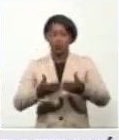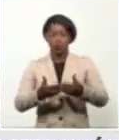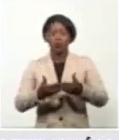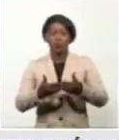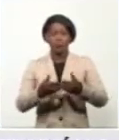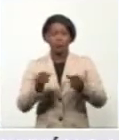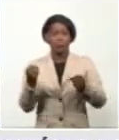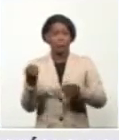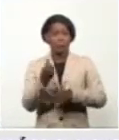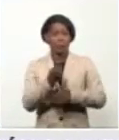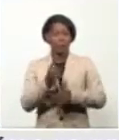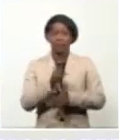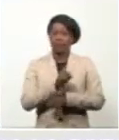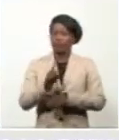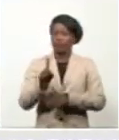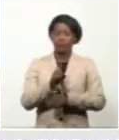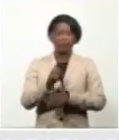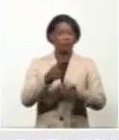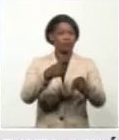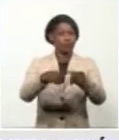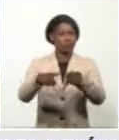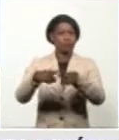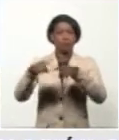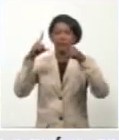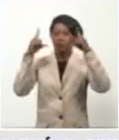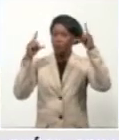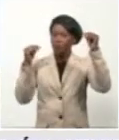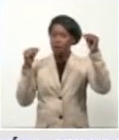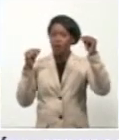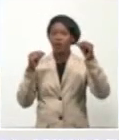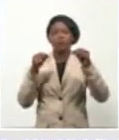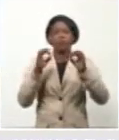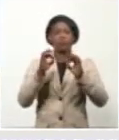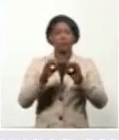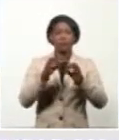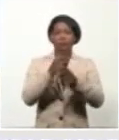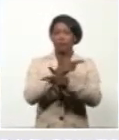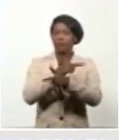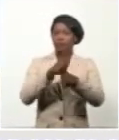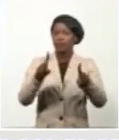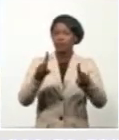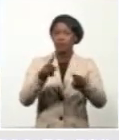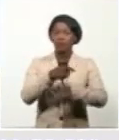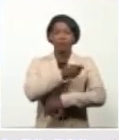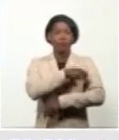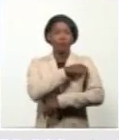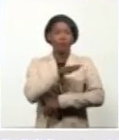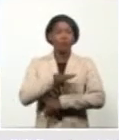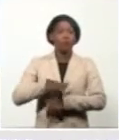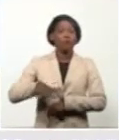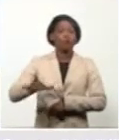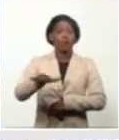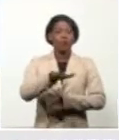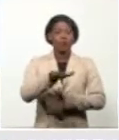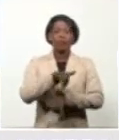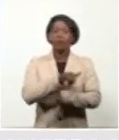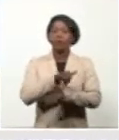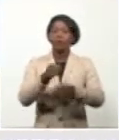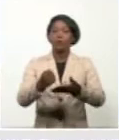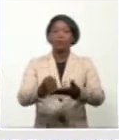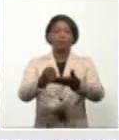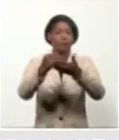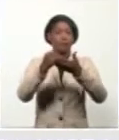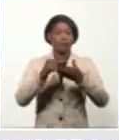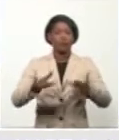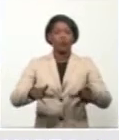us. It satisfies all those who participate in this activity, which